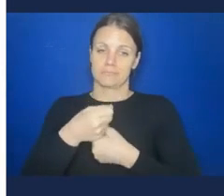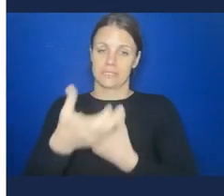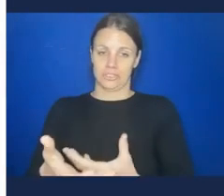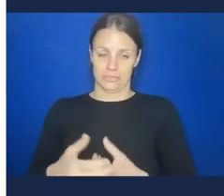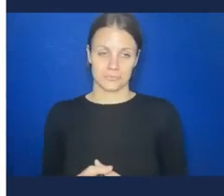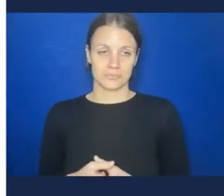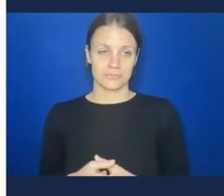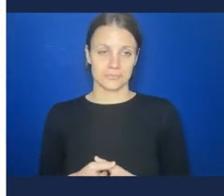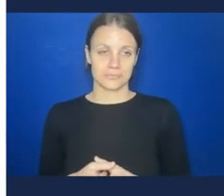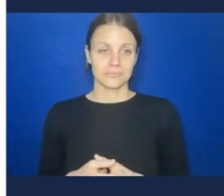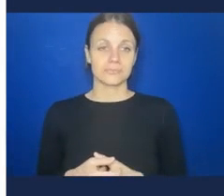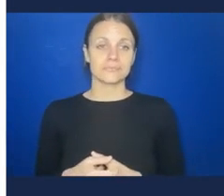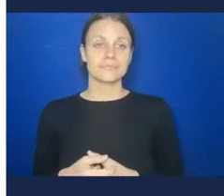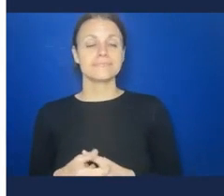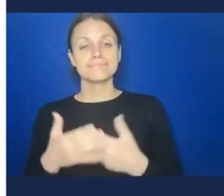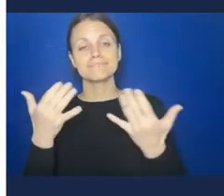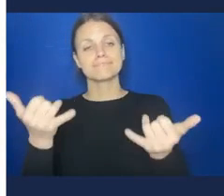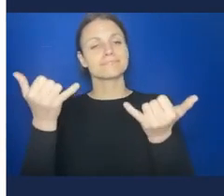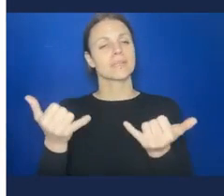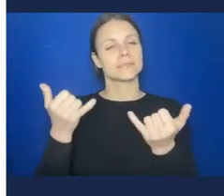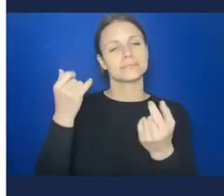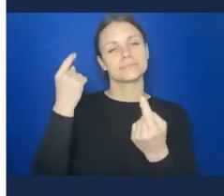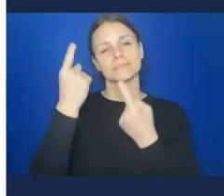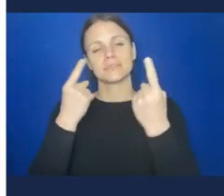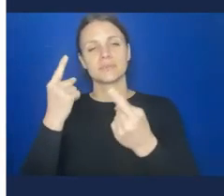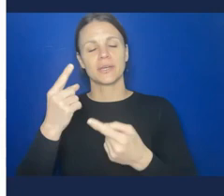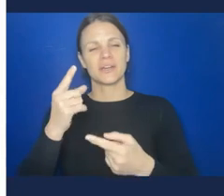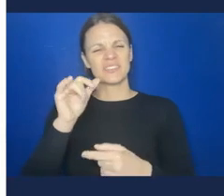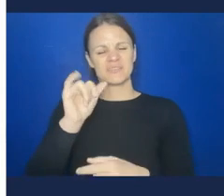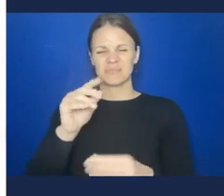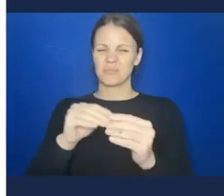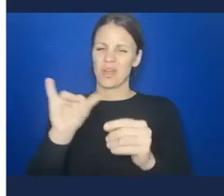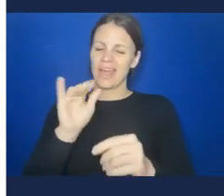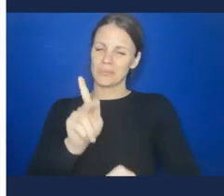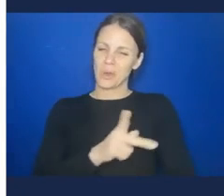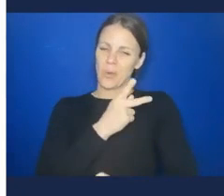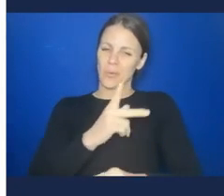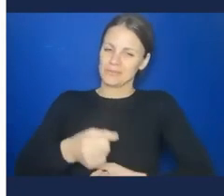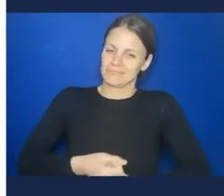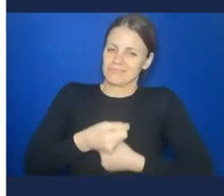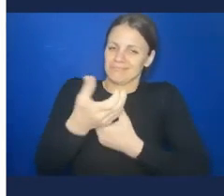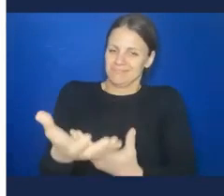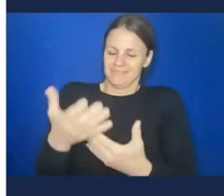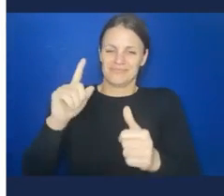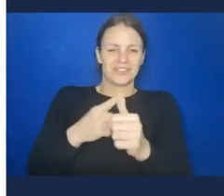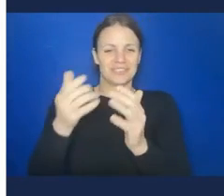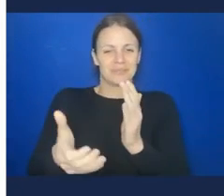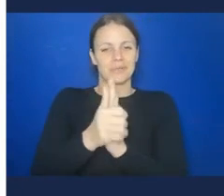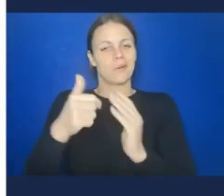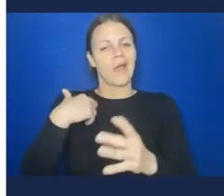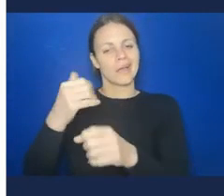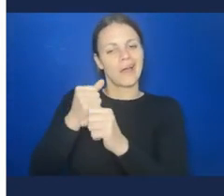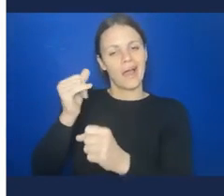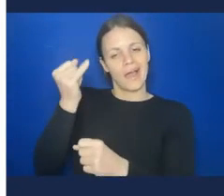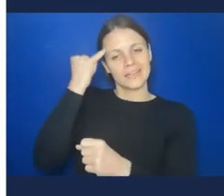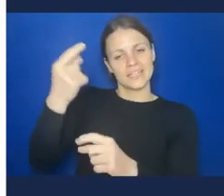So let's think about now the poetry of the First Amendment. This is an idea I got from an ACLU